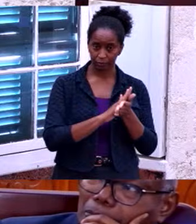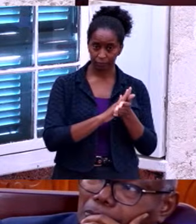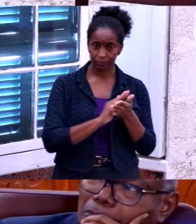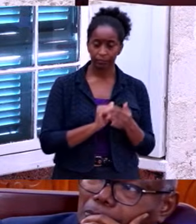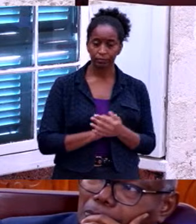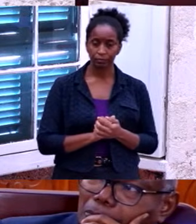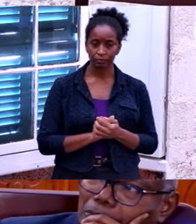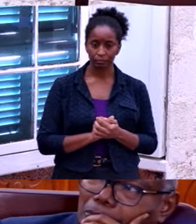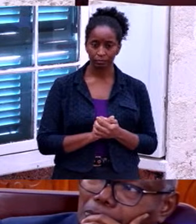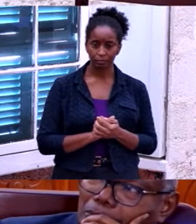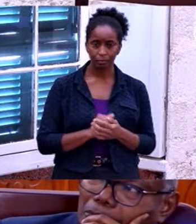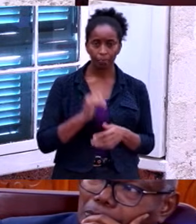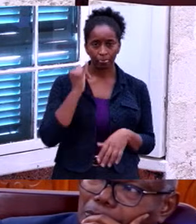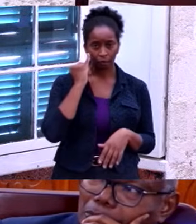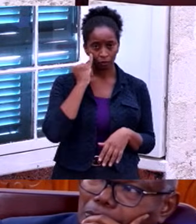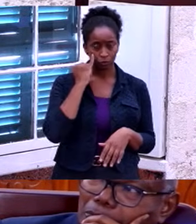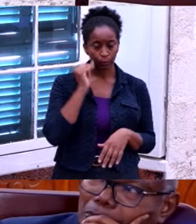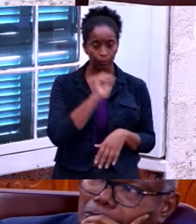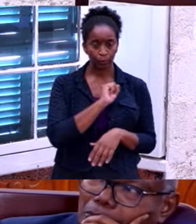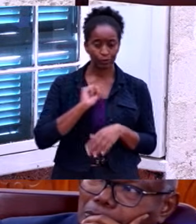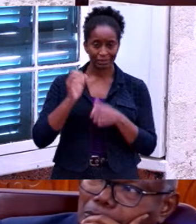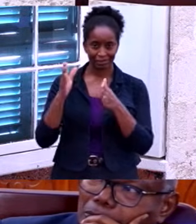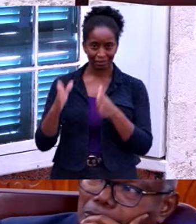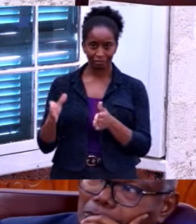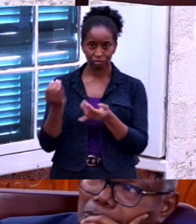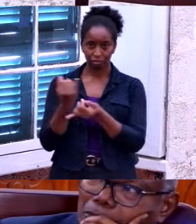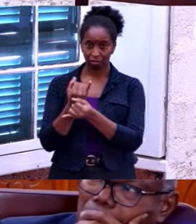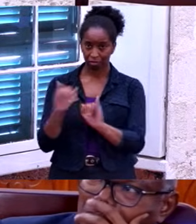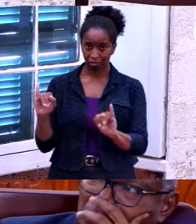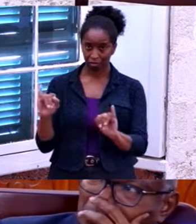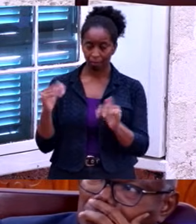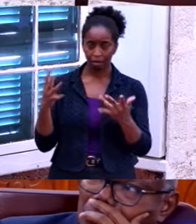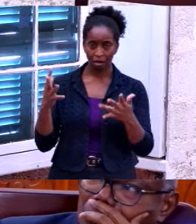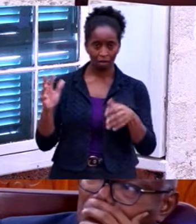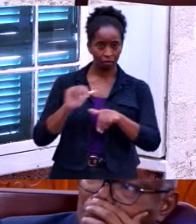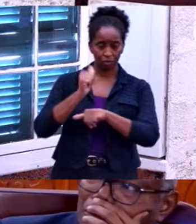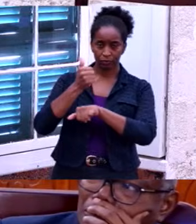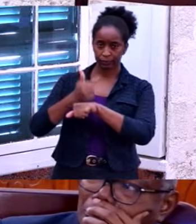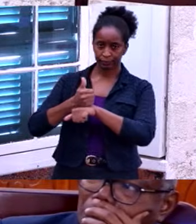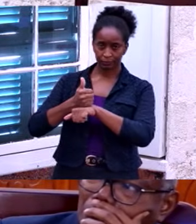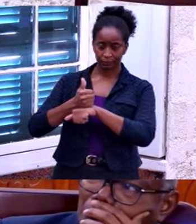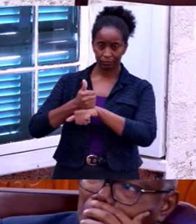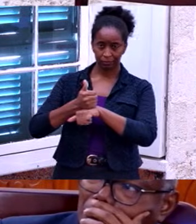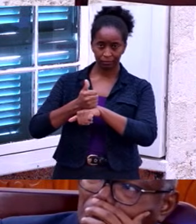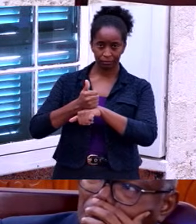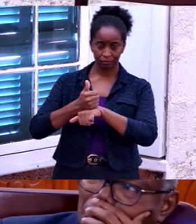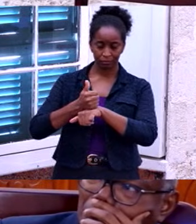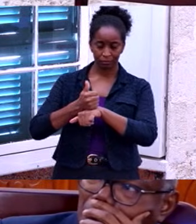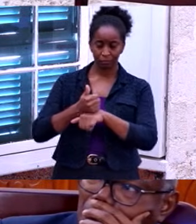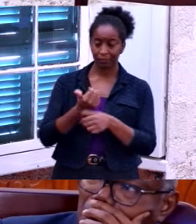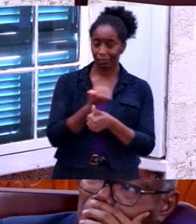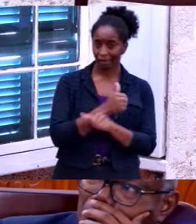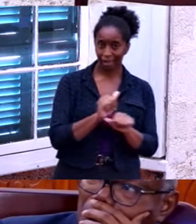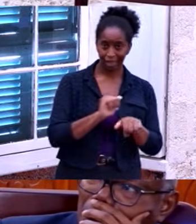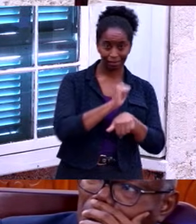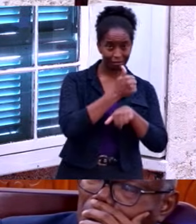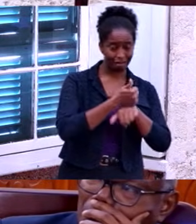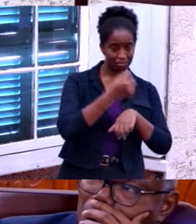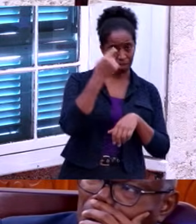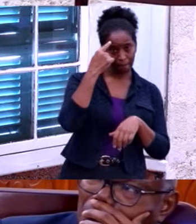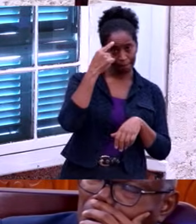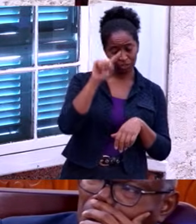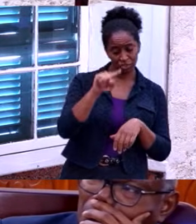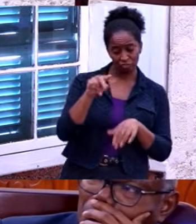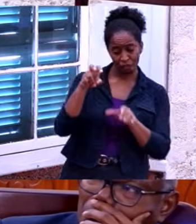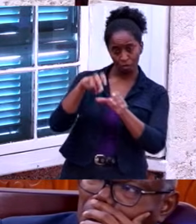an independent senator, there really is no removal mechanism. And the idea behind